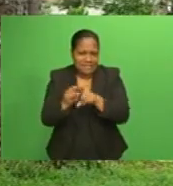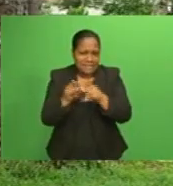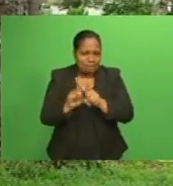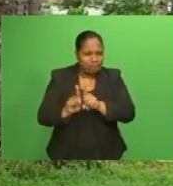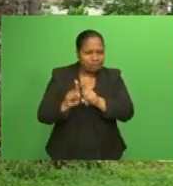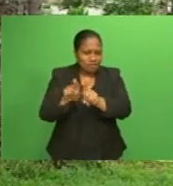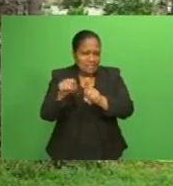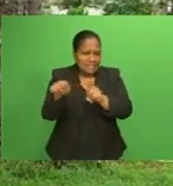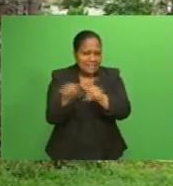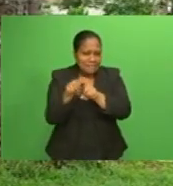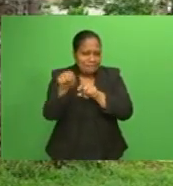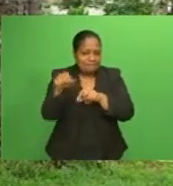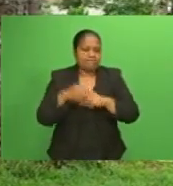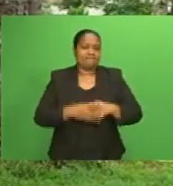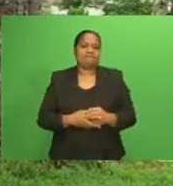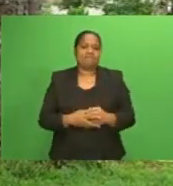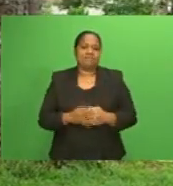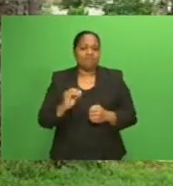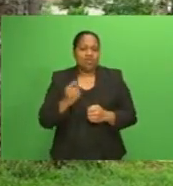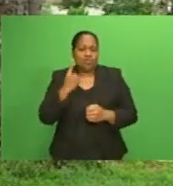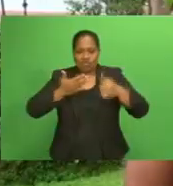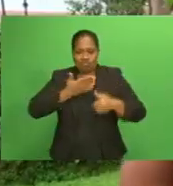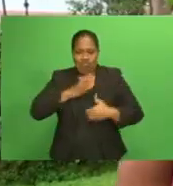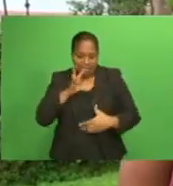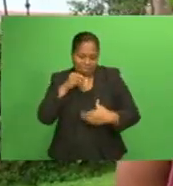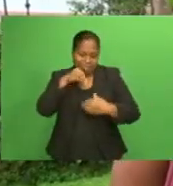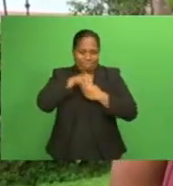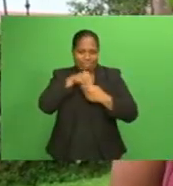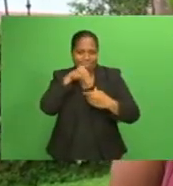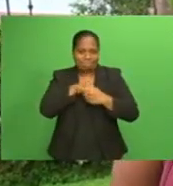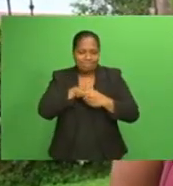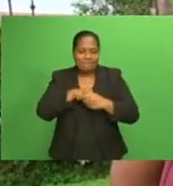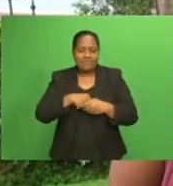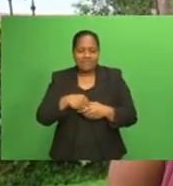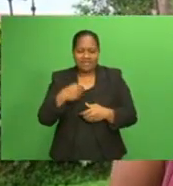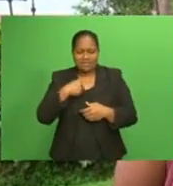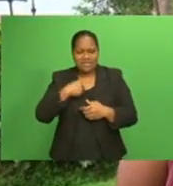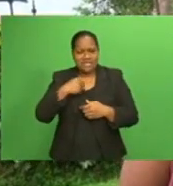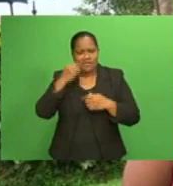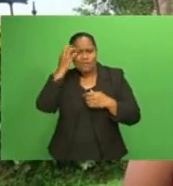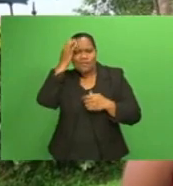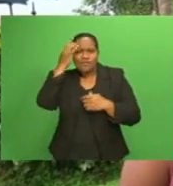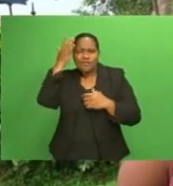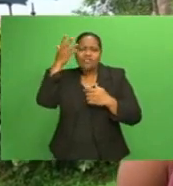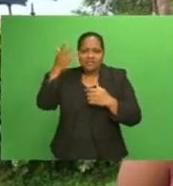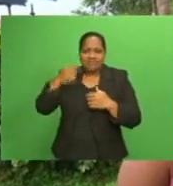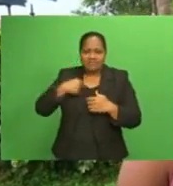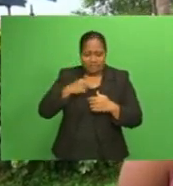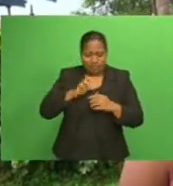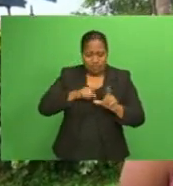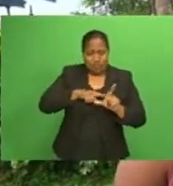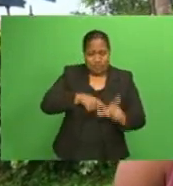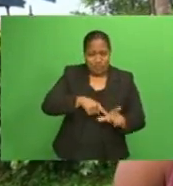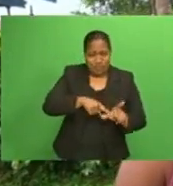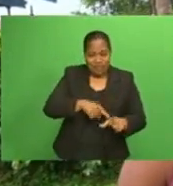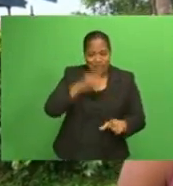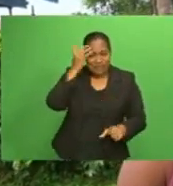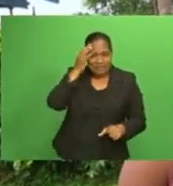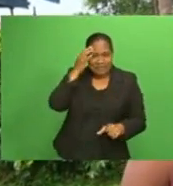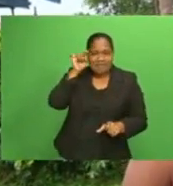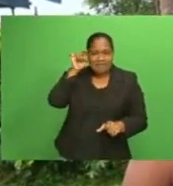reach where I want to be in the level where I am. A dream come true for me, even though every child dream to be part of